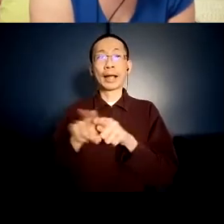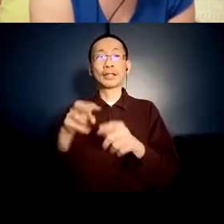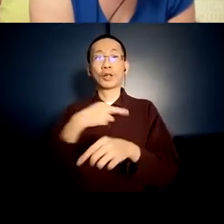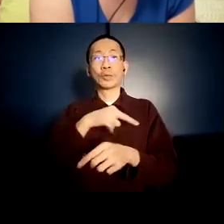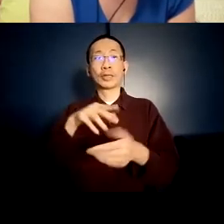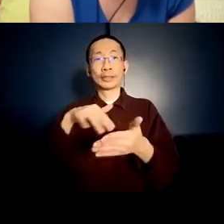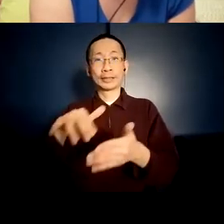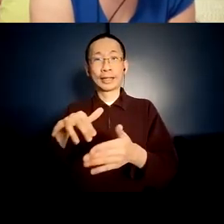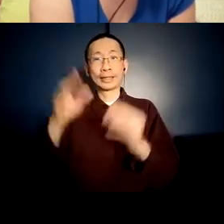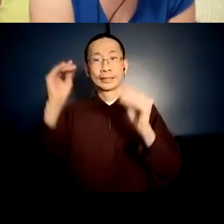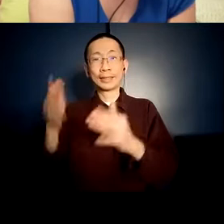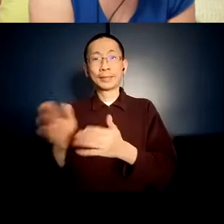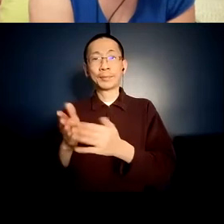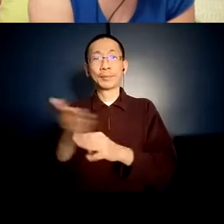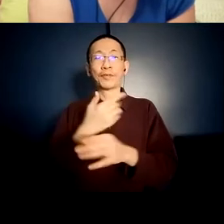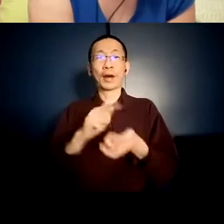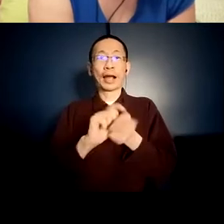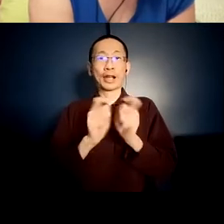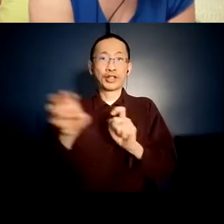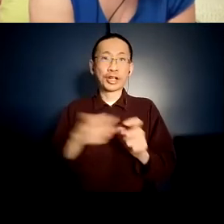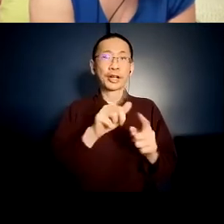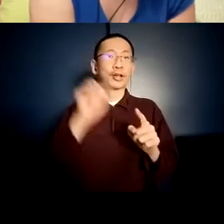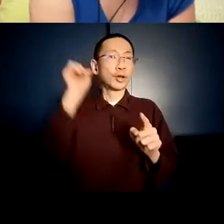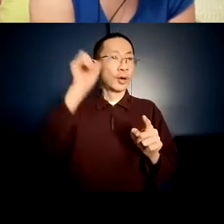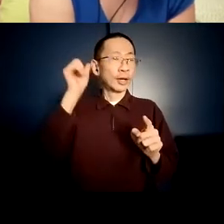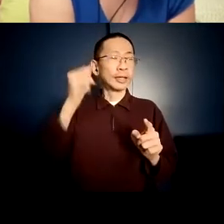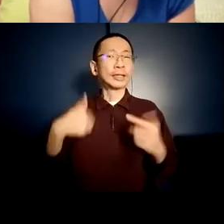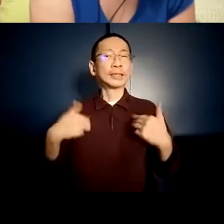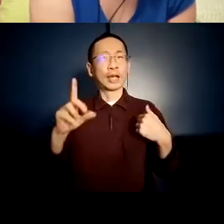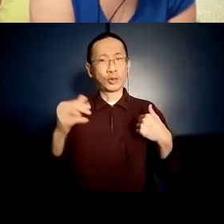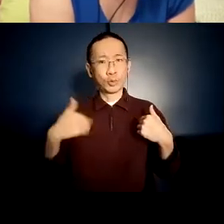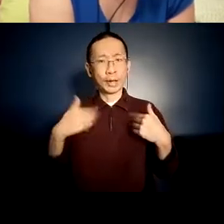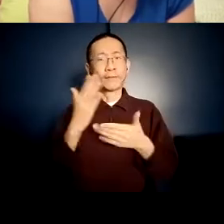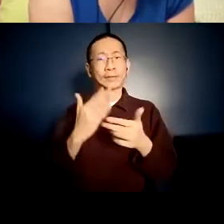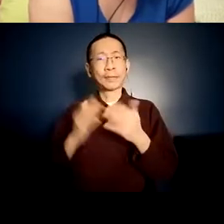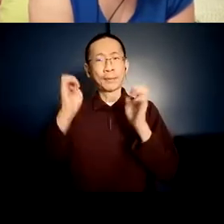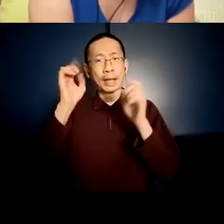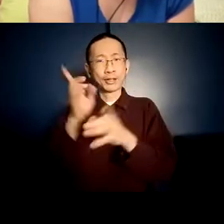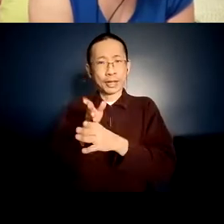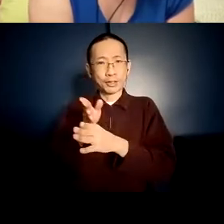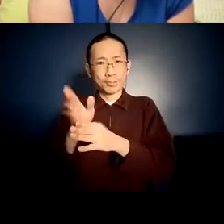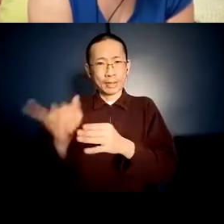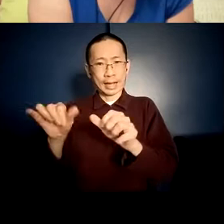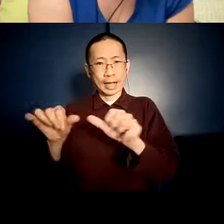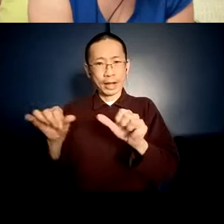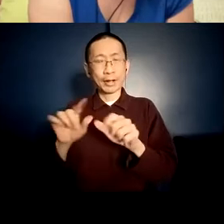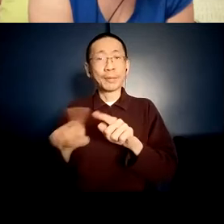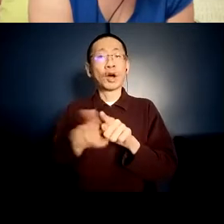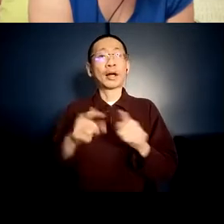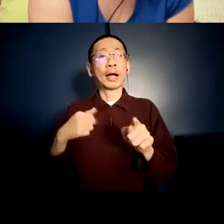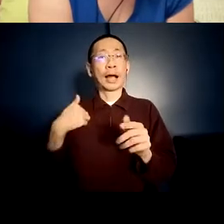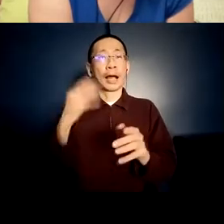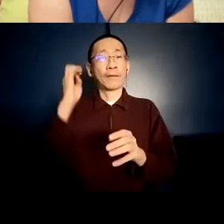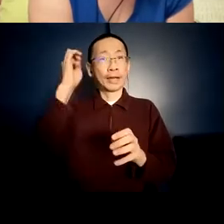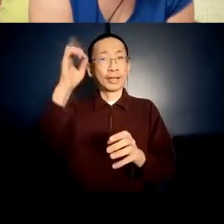changed careers to audiology. So I have some education in that area, but I also have education